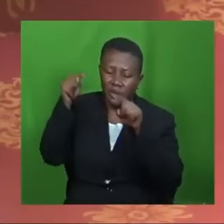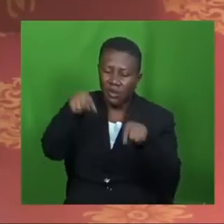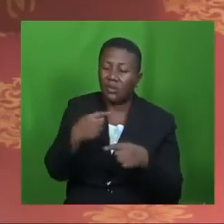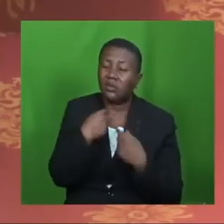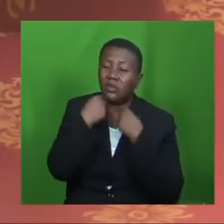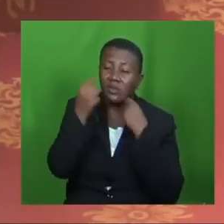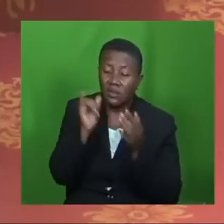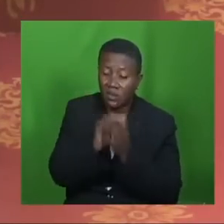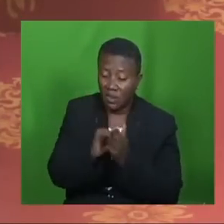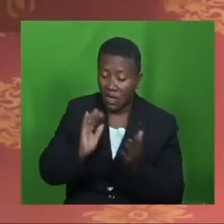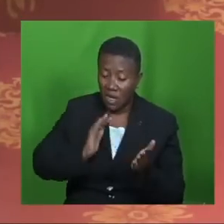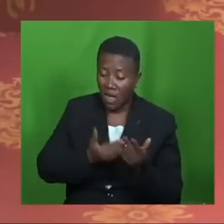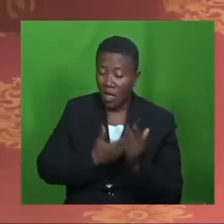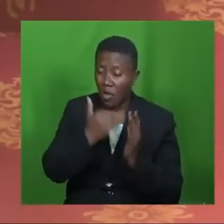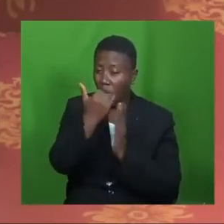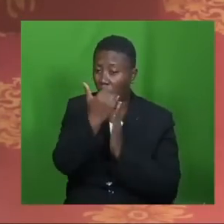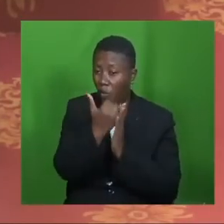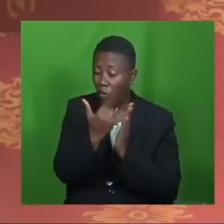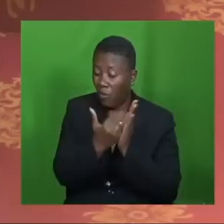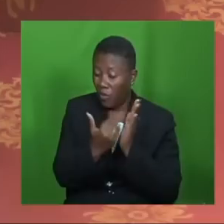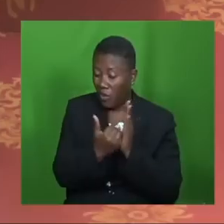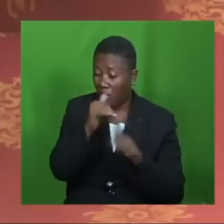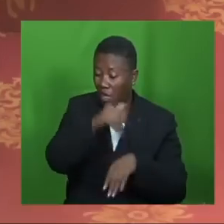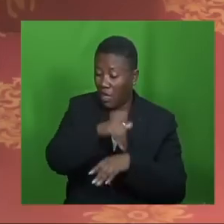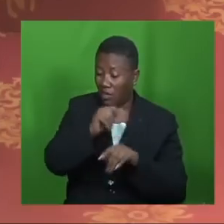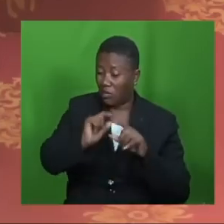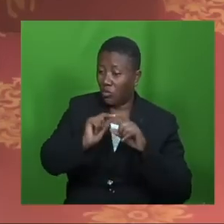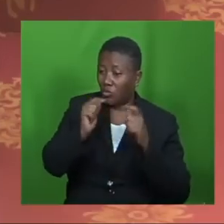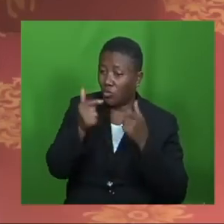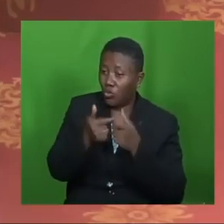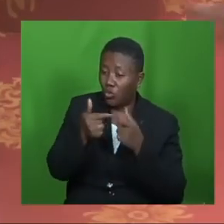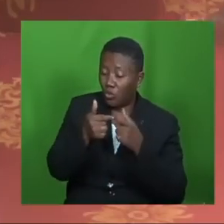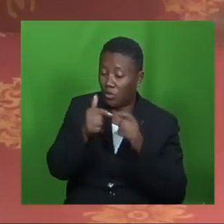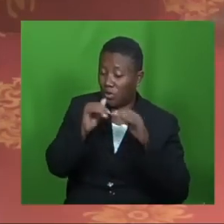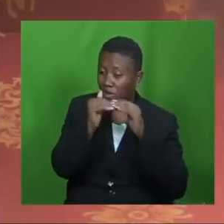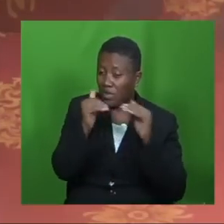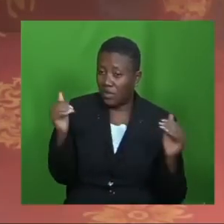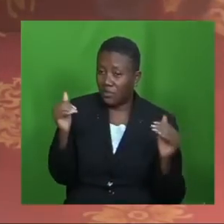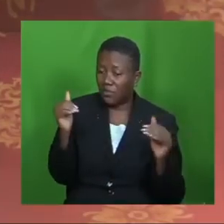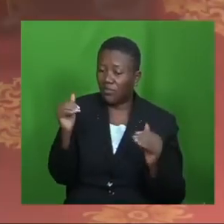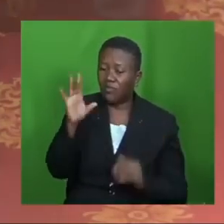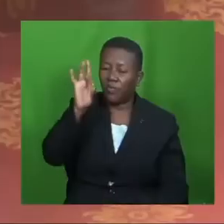our estimated budget at the group stage was